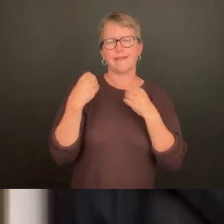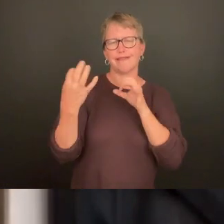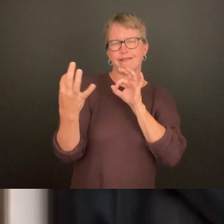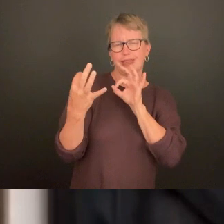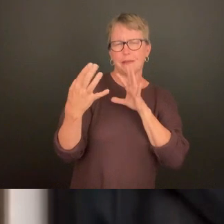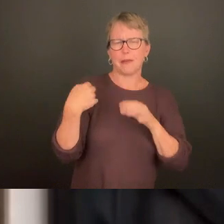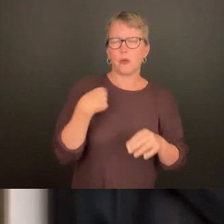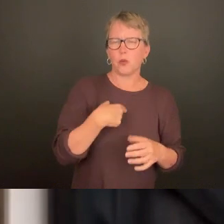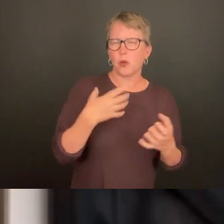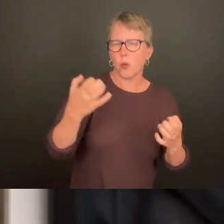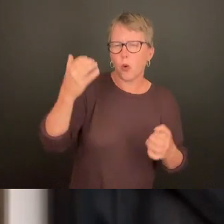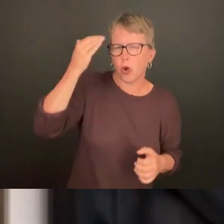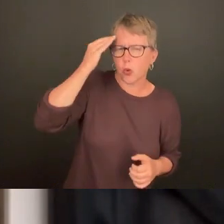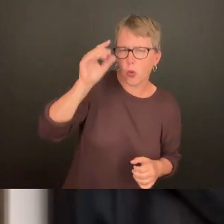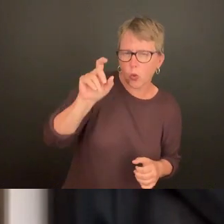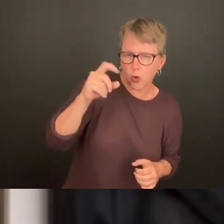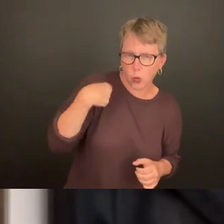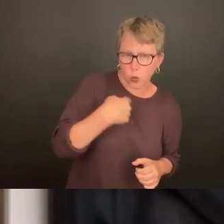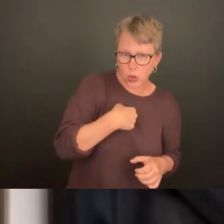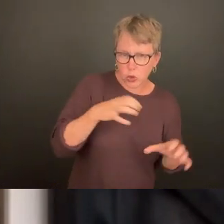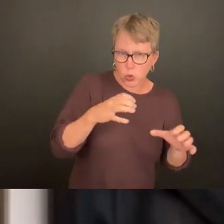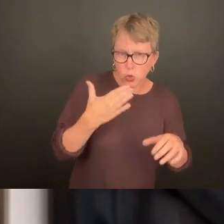today, everyone. Please.